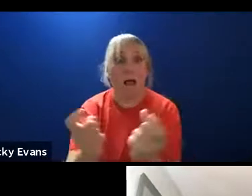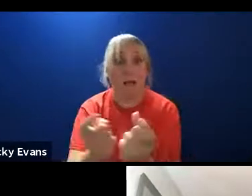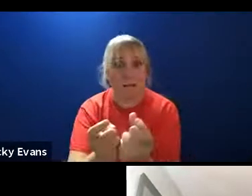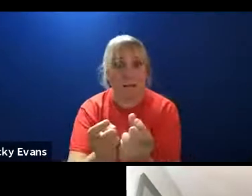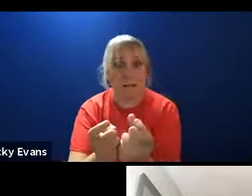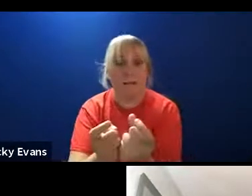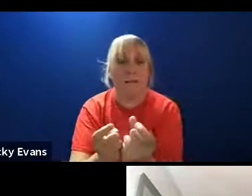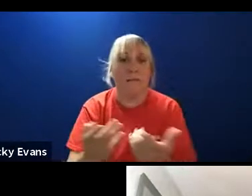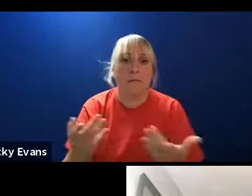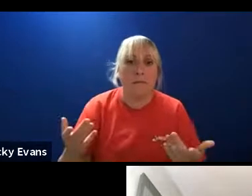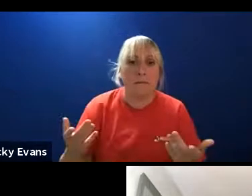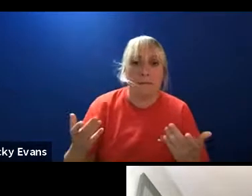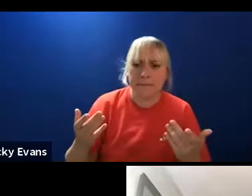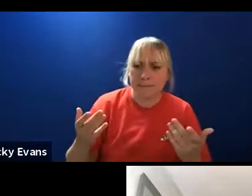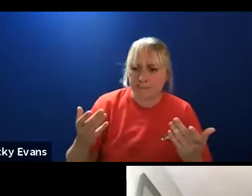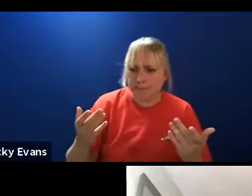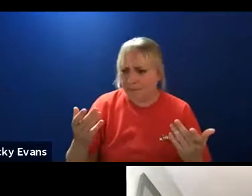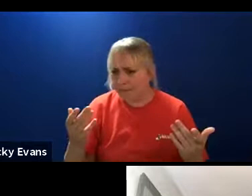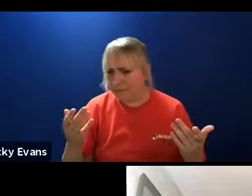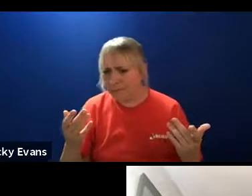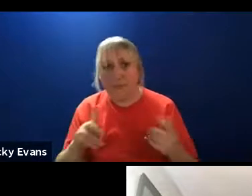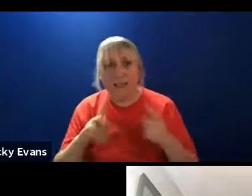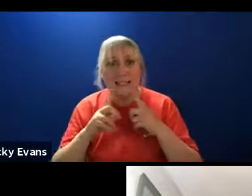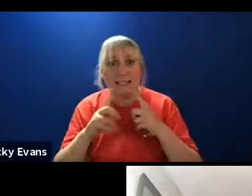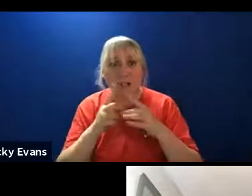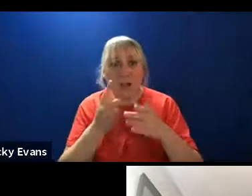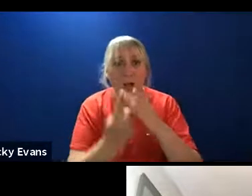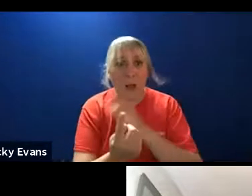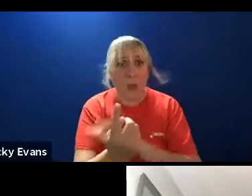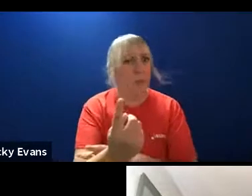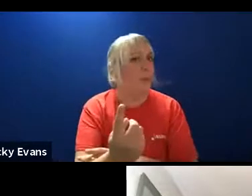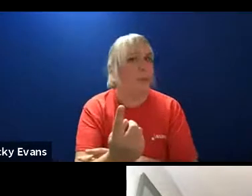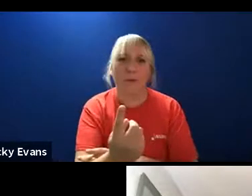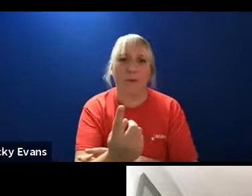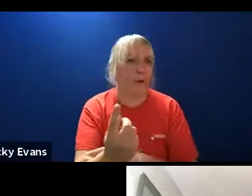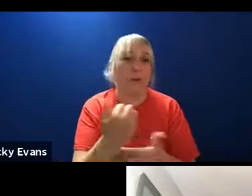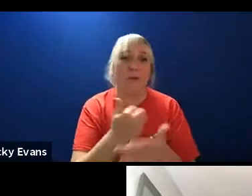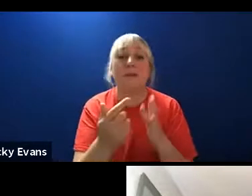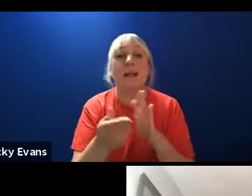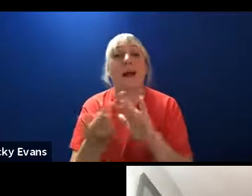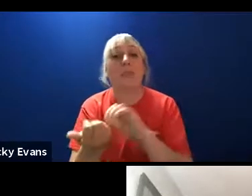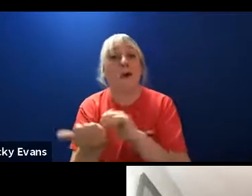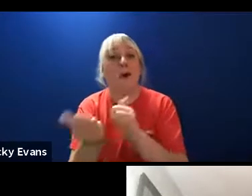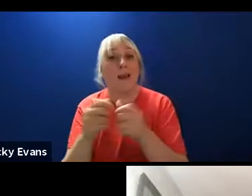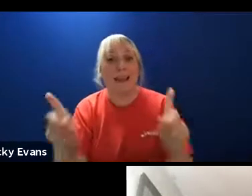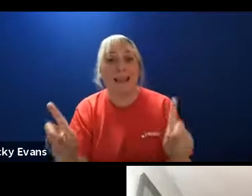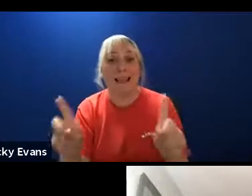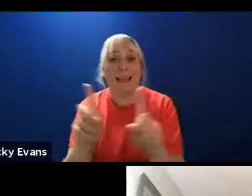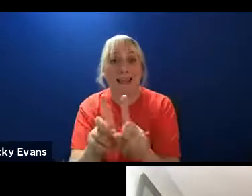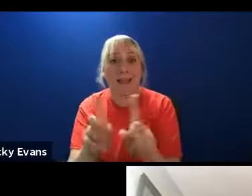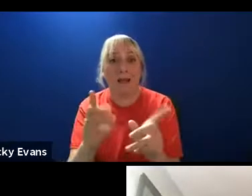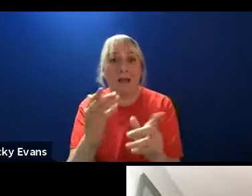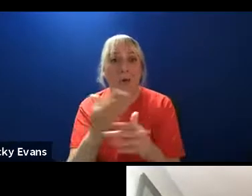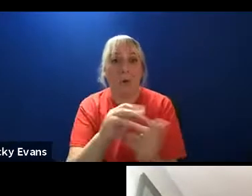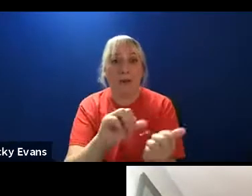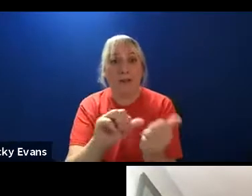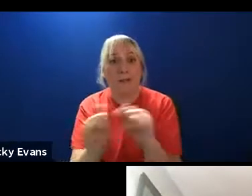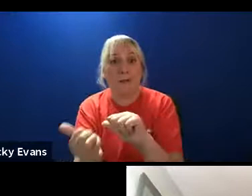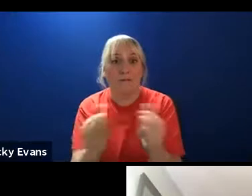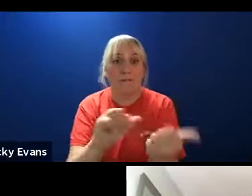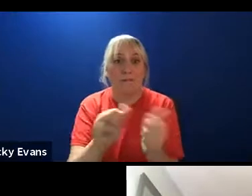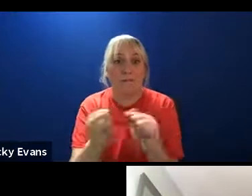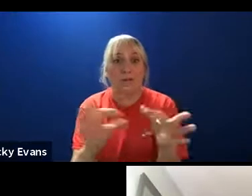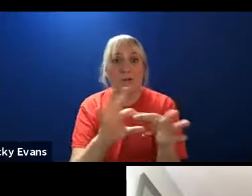very often that you went in and found a teacher on their own. They were usually with another colleague working with them. So I think